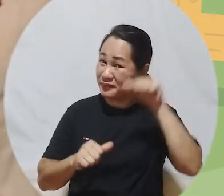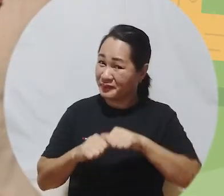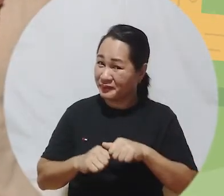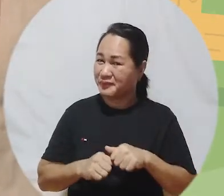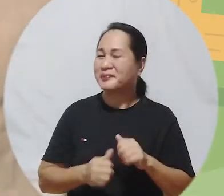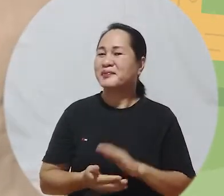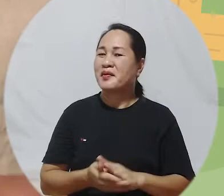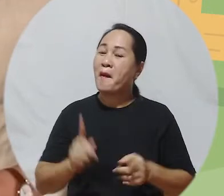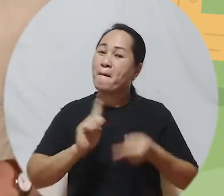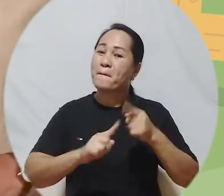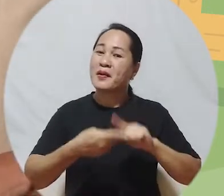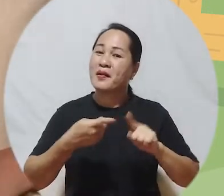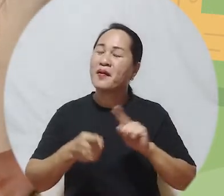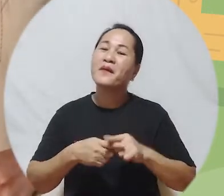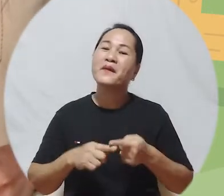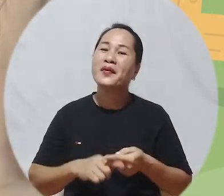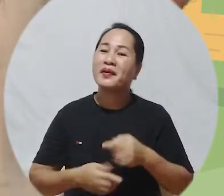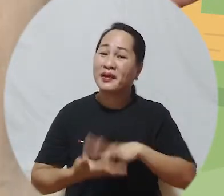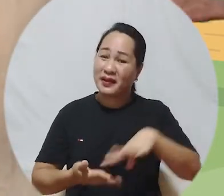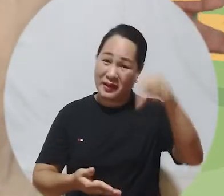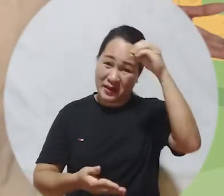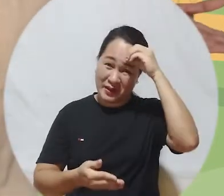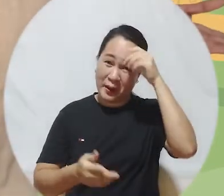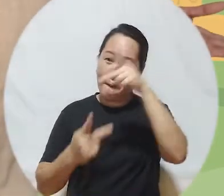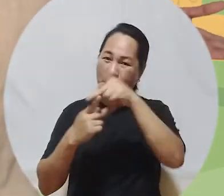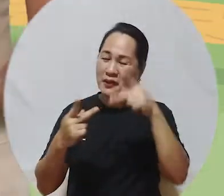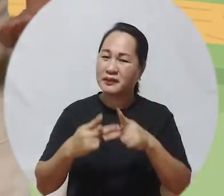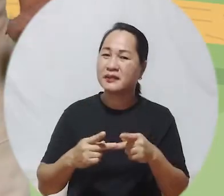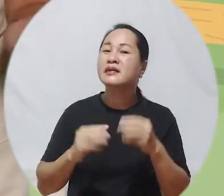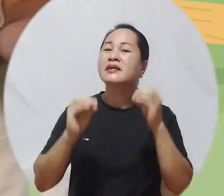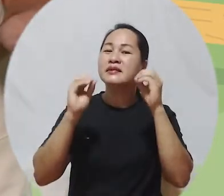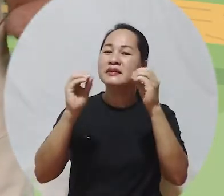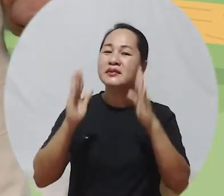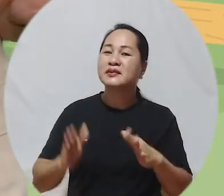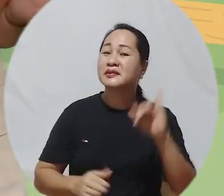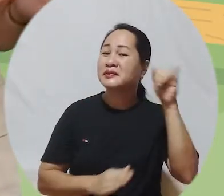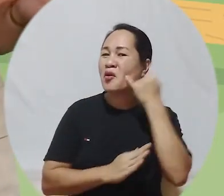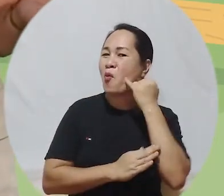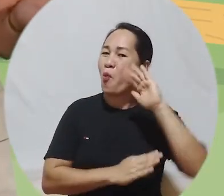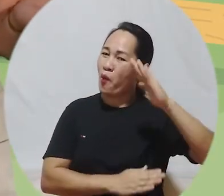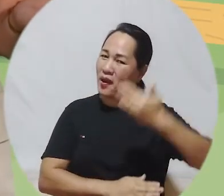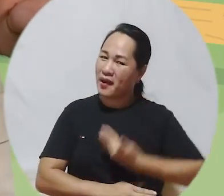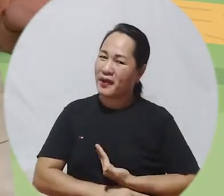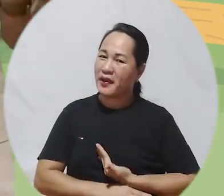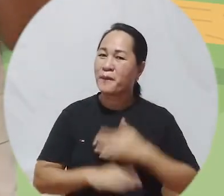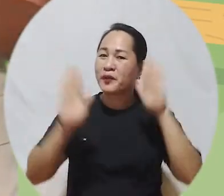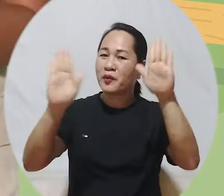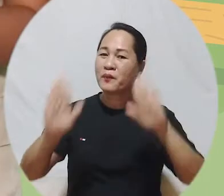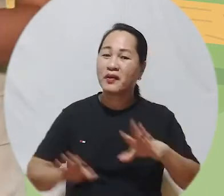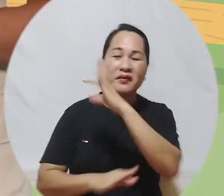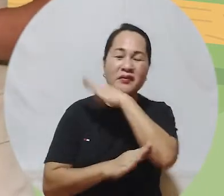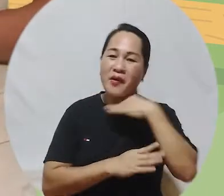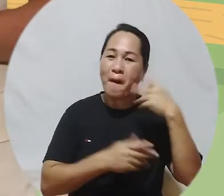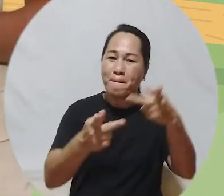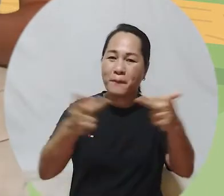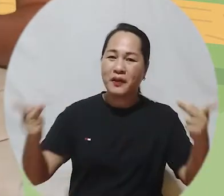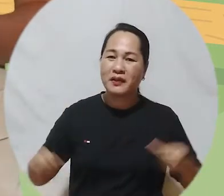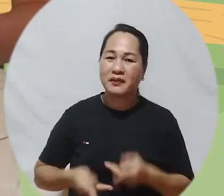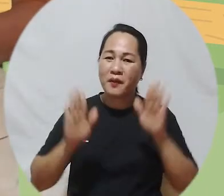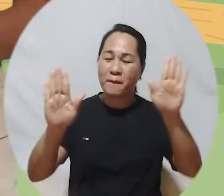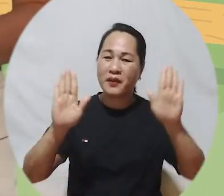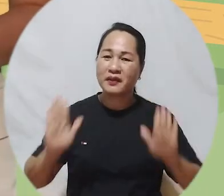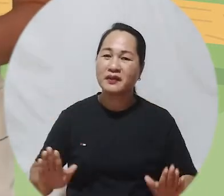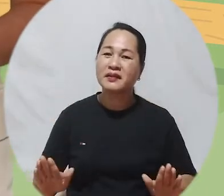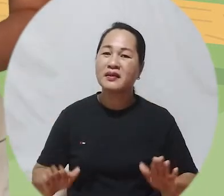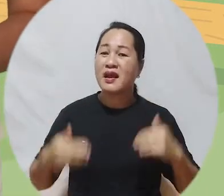me? Your friendly learning partner, Teacher Jennifer. Welcome to the Magical Farm, a place for enchanting